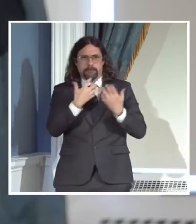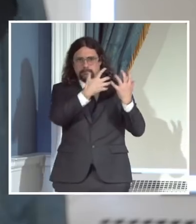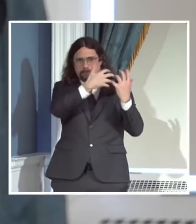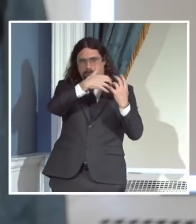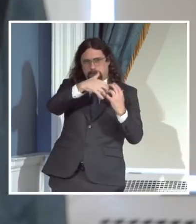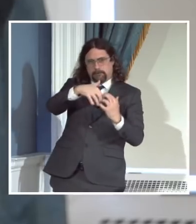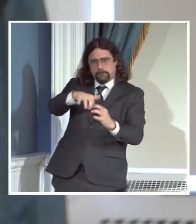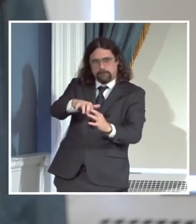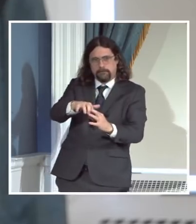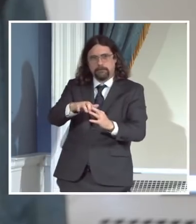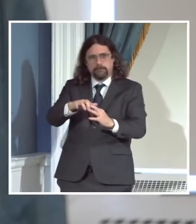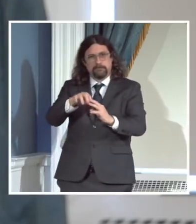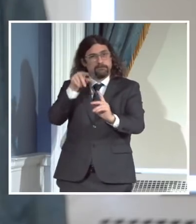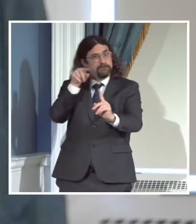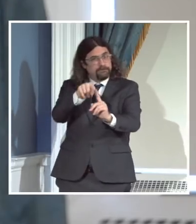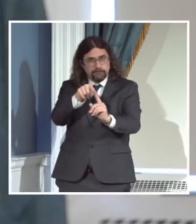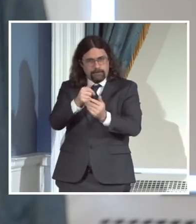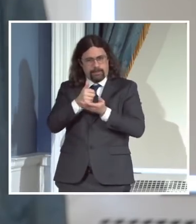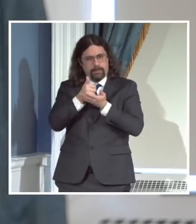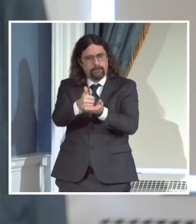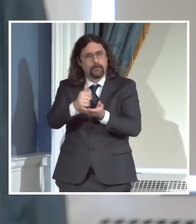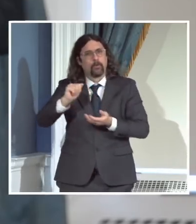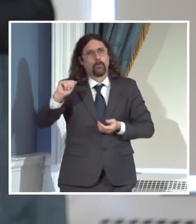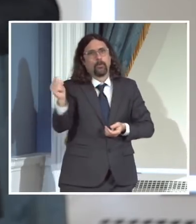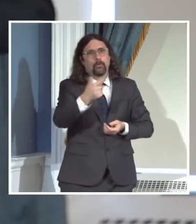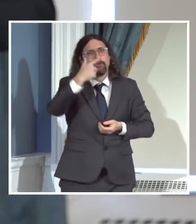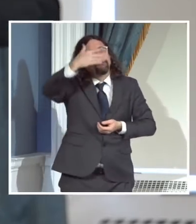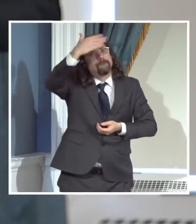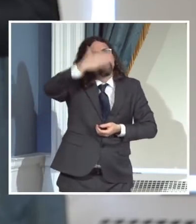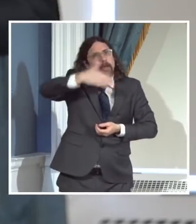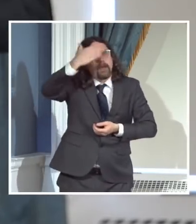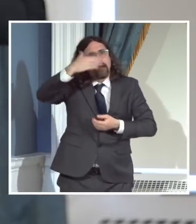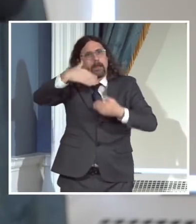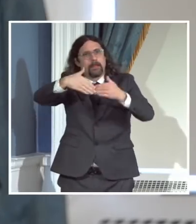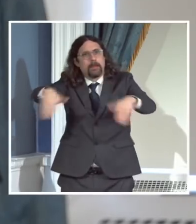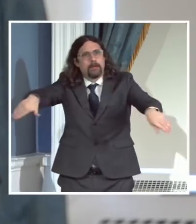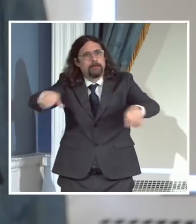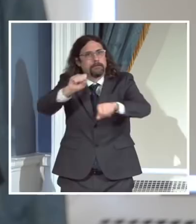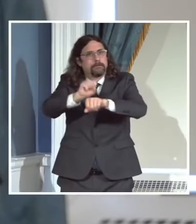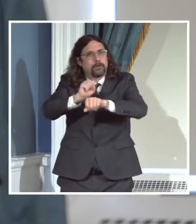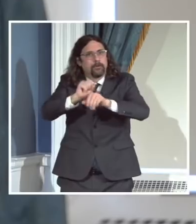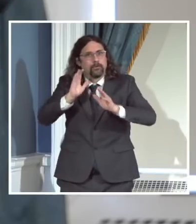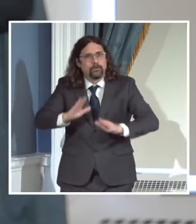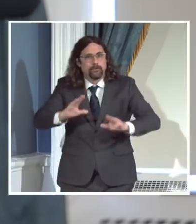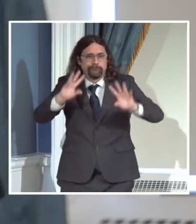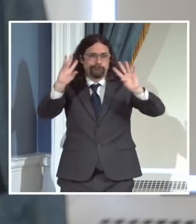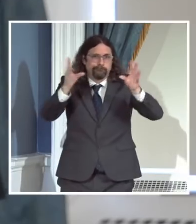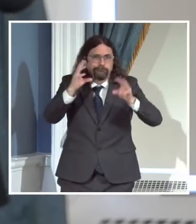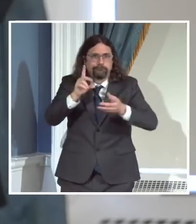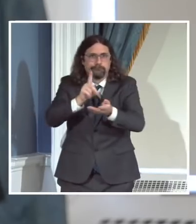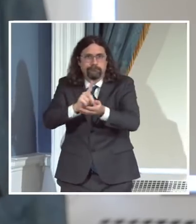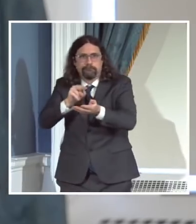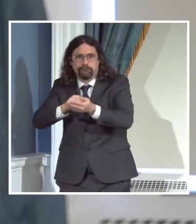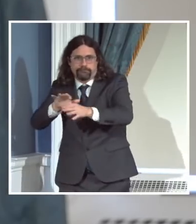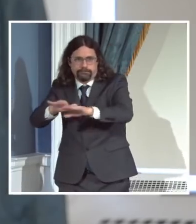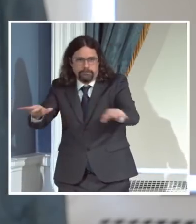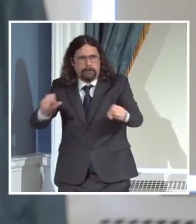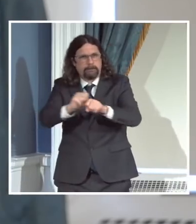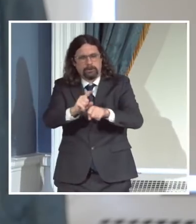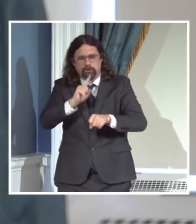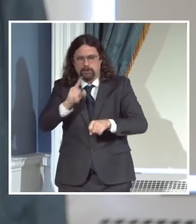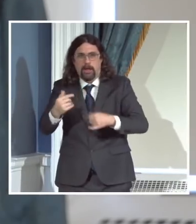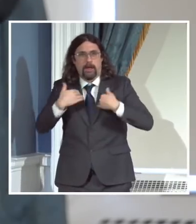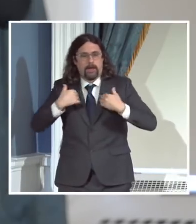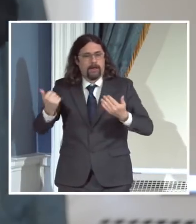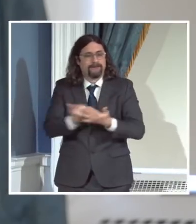to save lives. It's a system of accountability, and we have to make sure that it's operating efficiently. Just before I